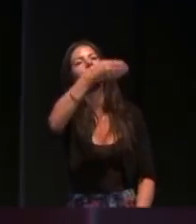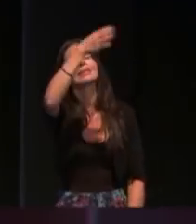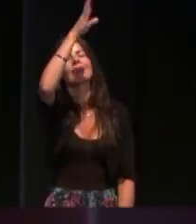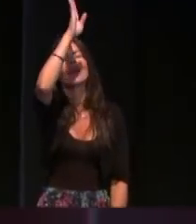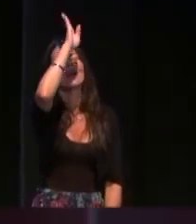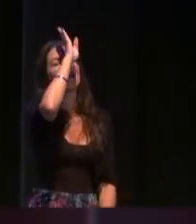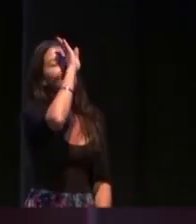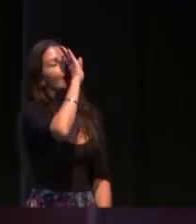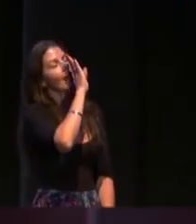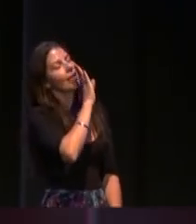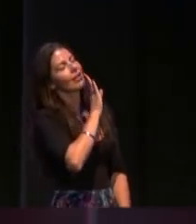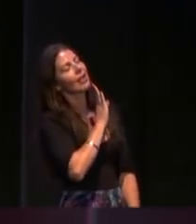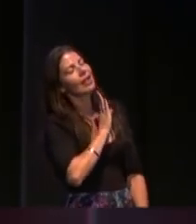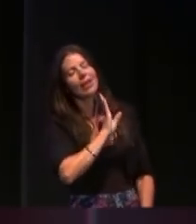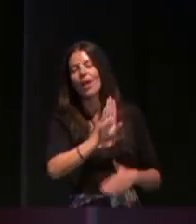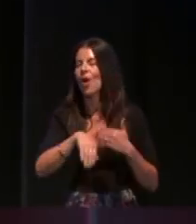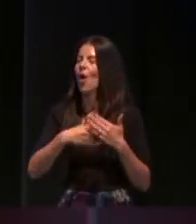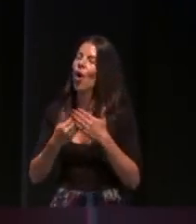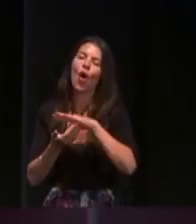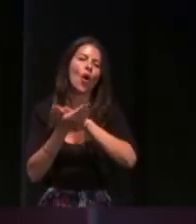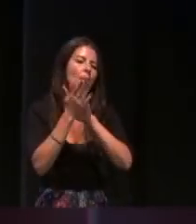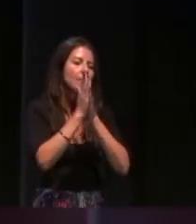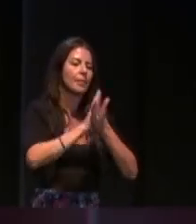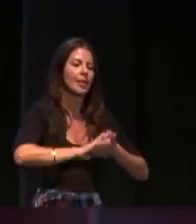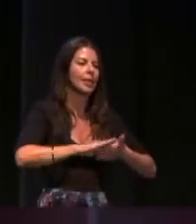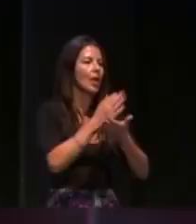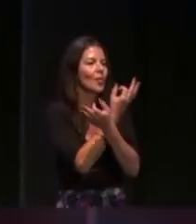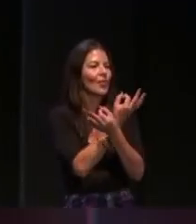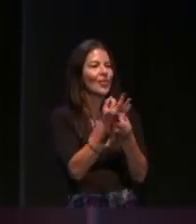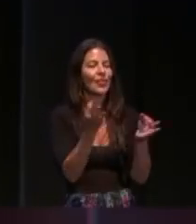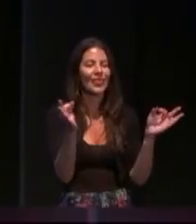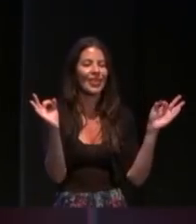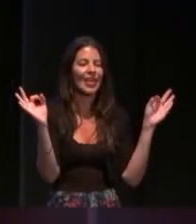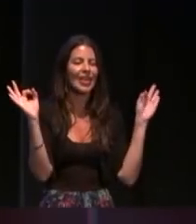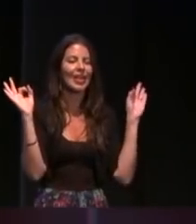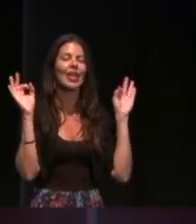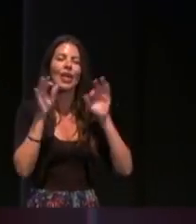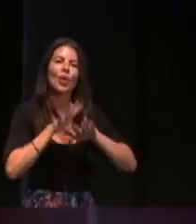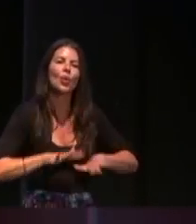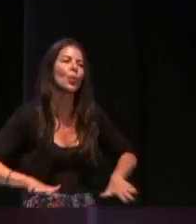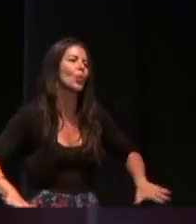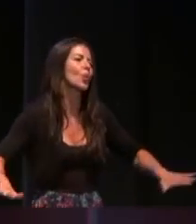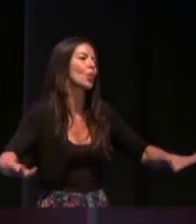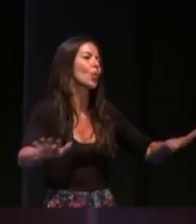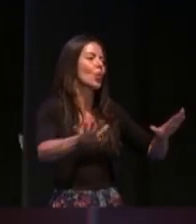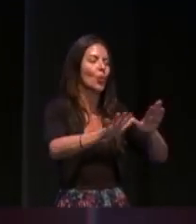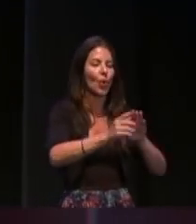God, that love is everywhere, yeah, and we are